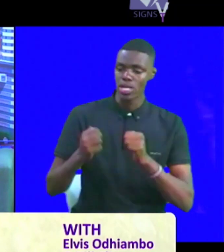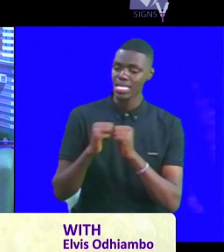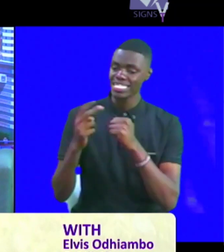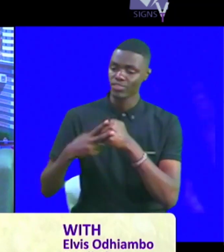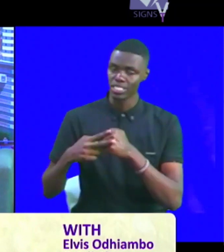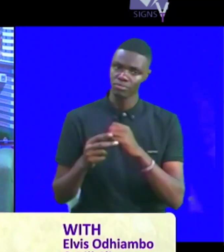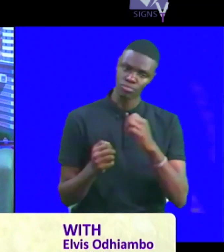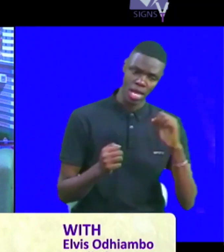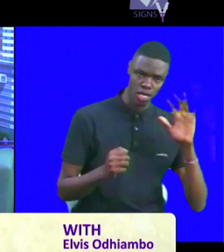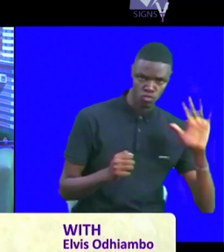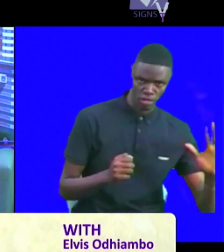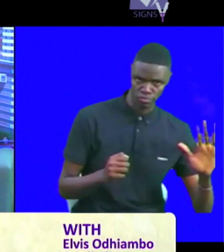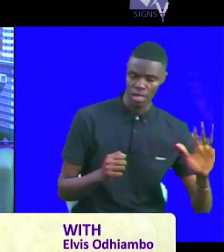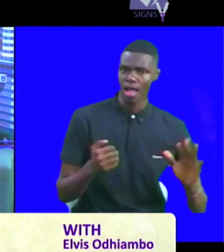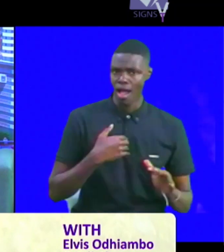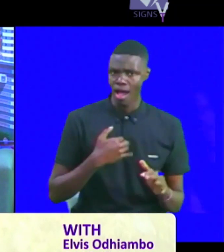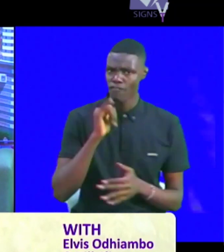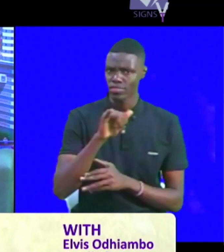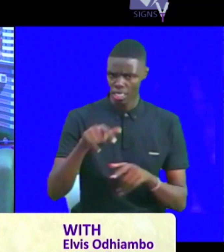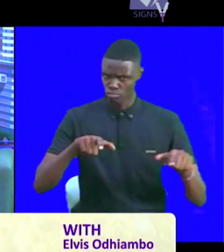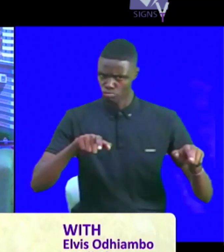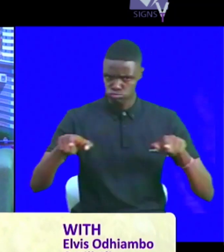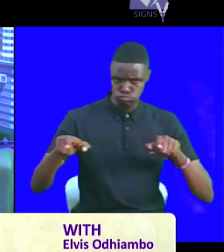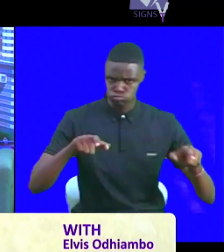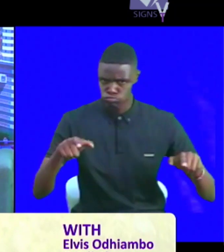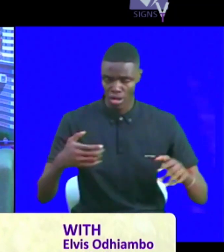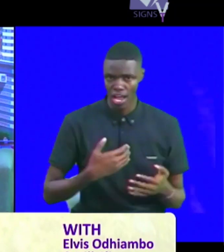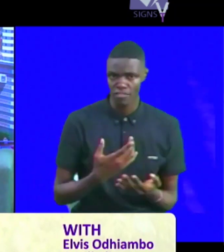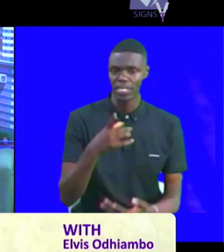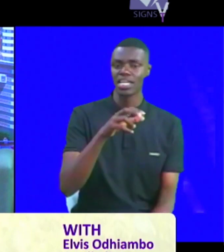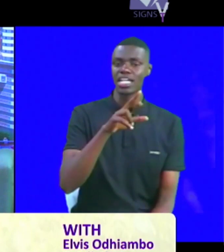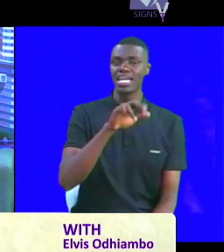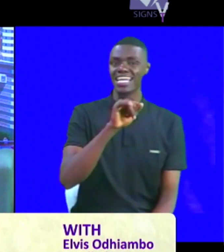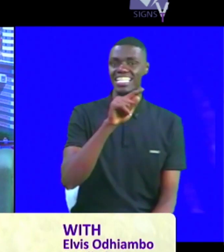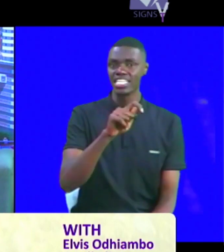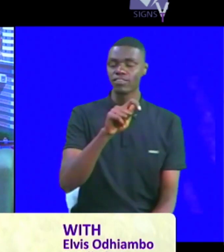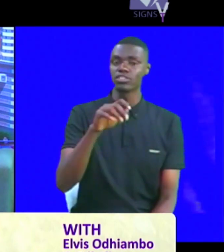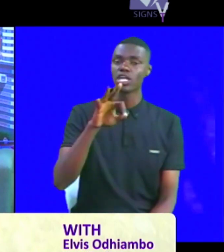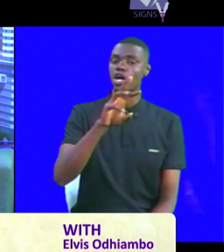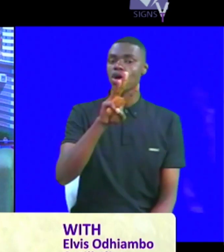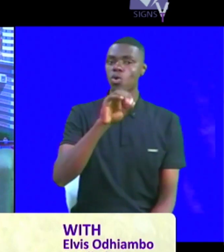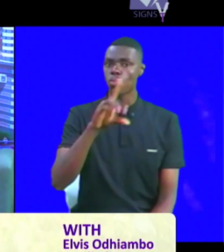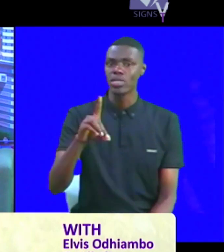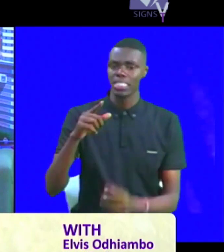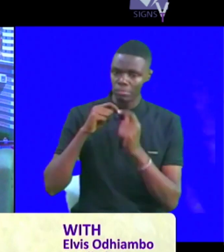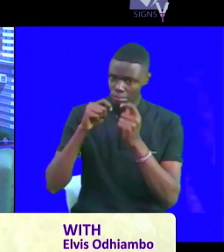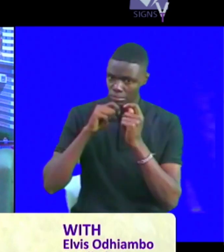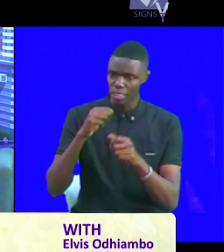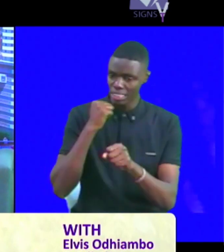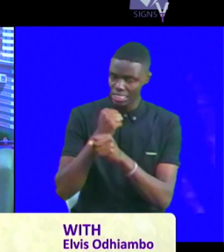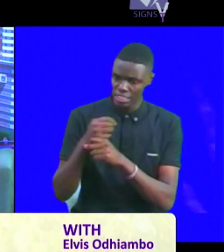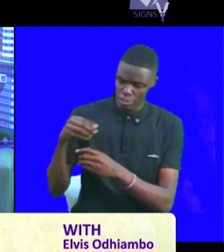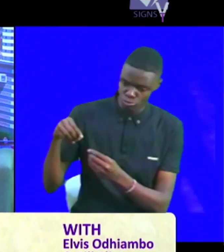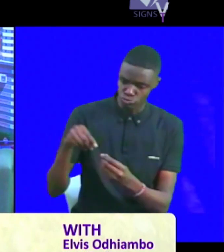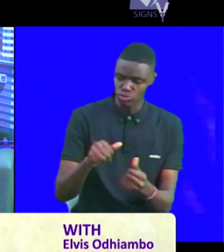winning 17-5. Of course, we saw that they have that dominance. But then again, pale drifted kidogo.